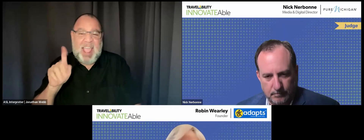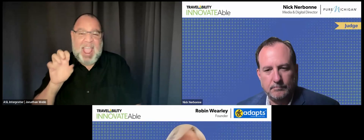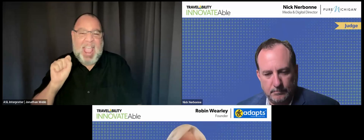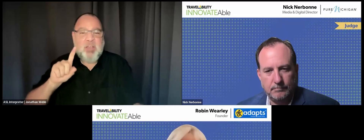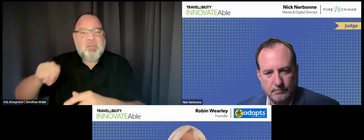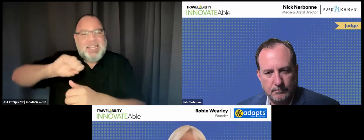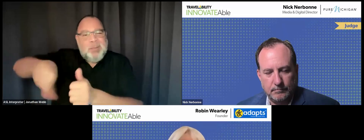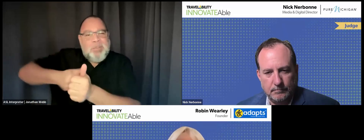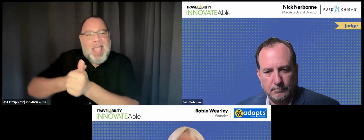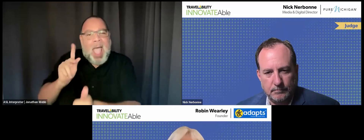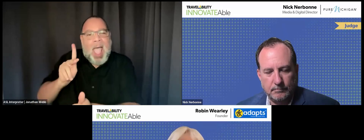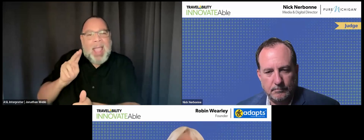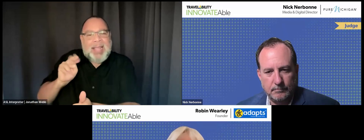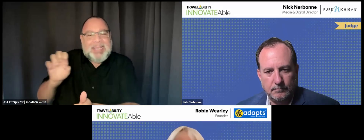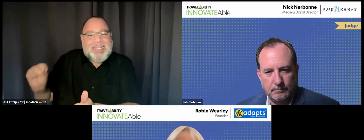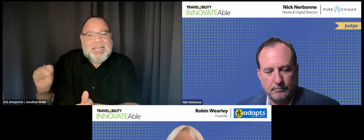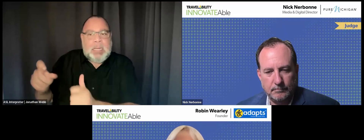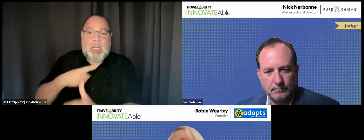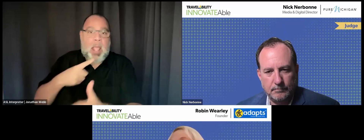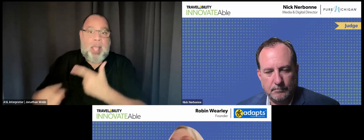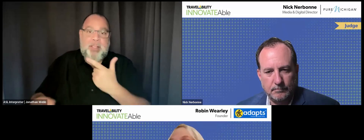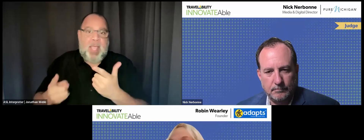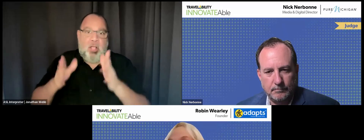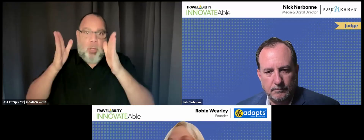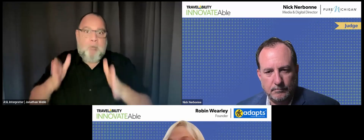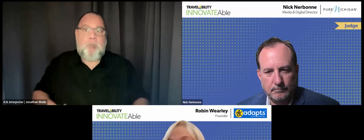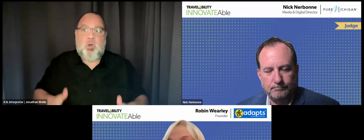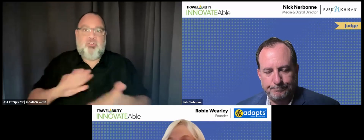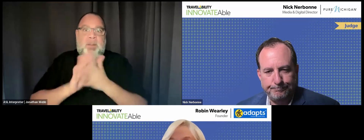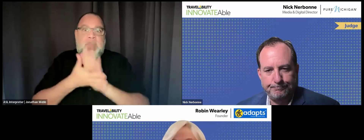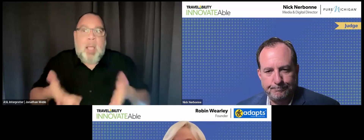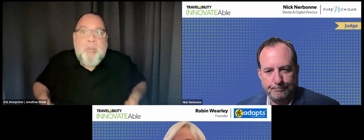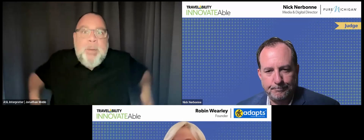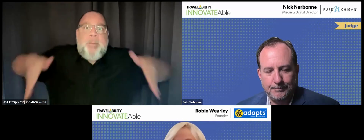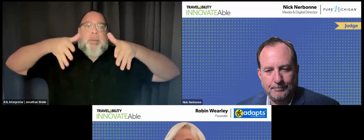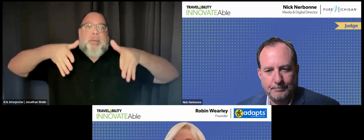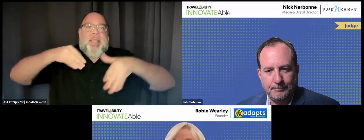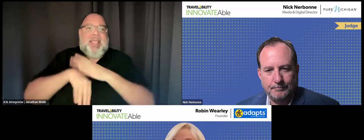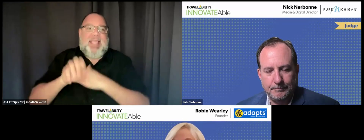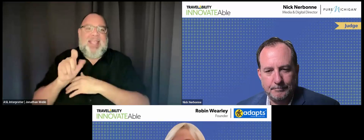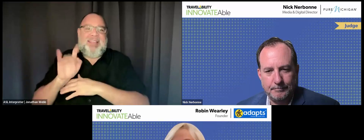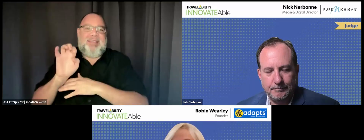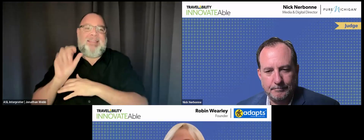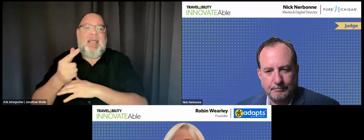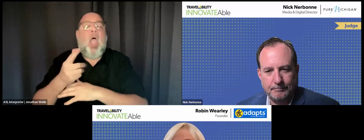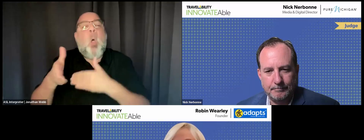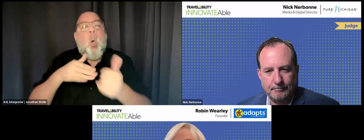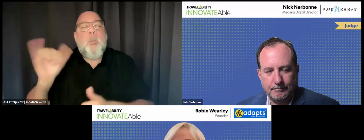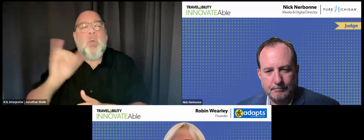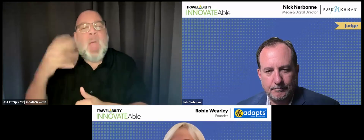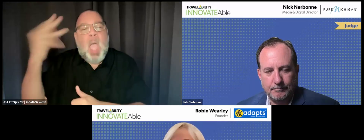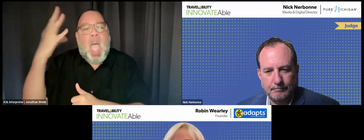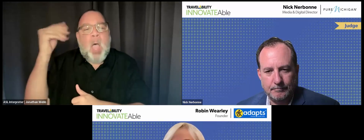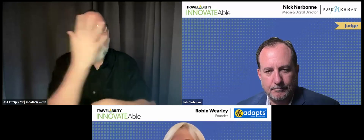knees, and the rest, the person just sort of is enveloped in the sling like a hammock. We also have